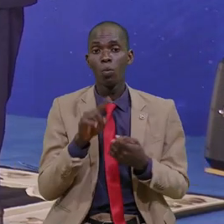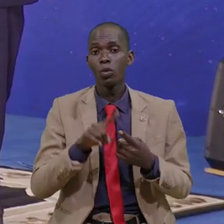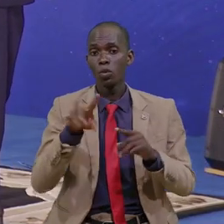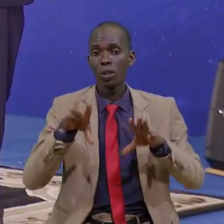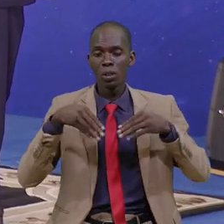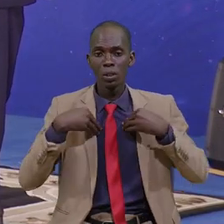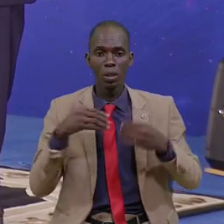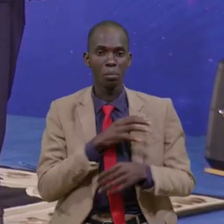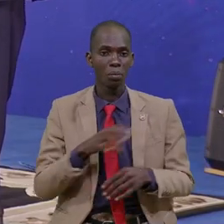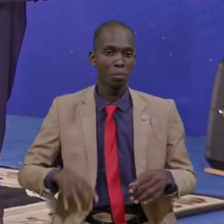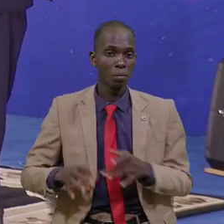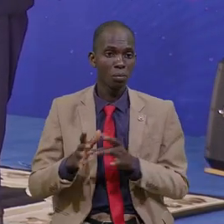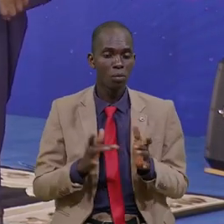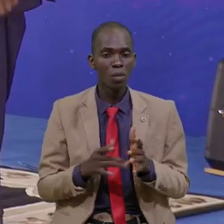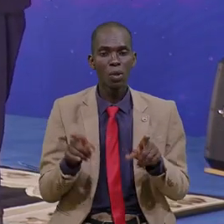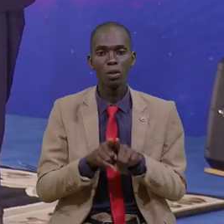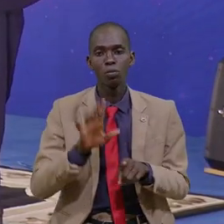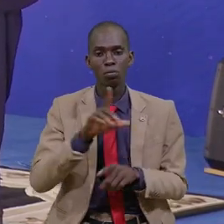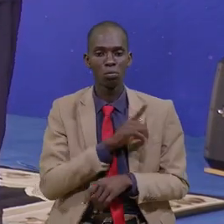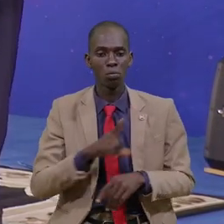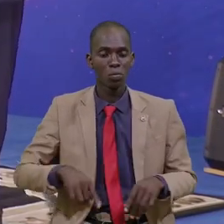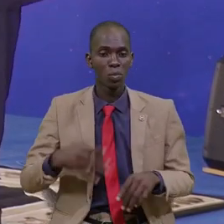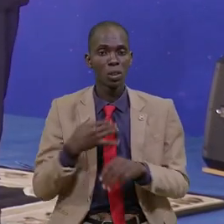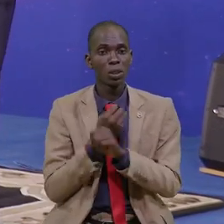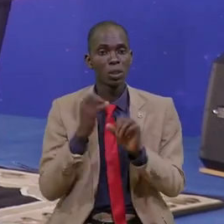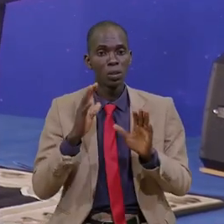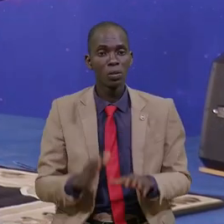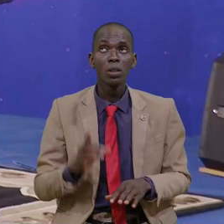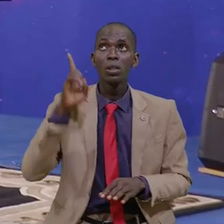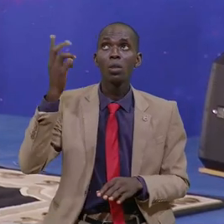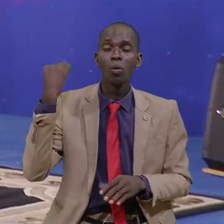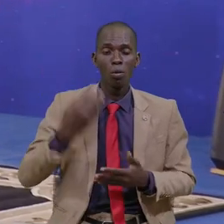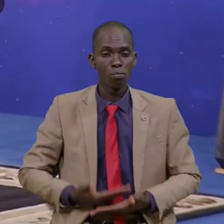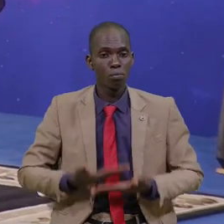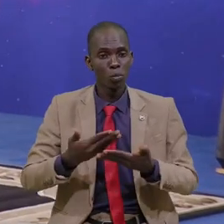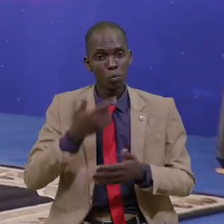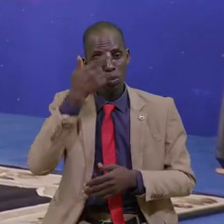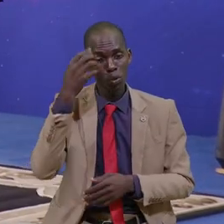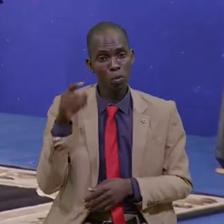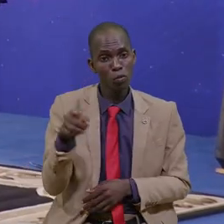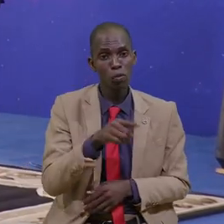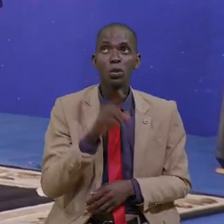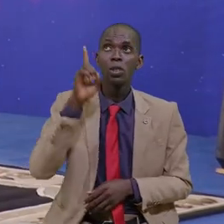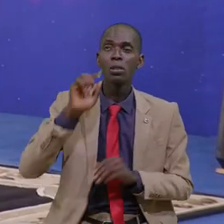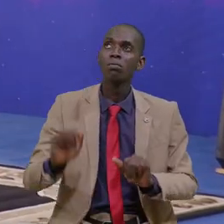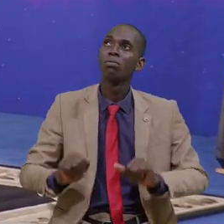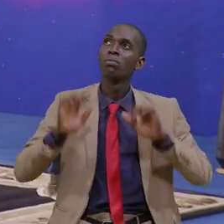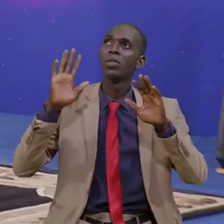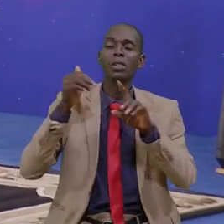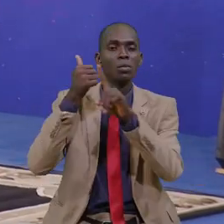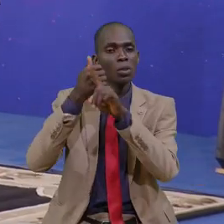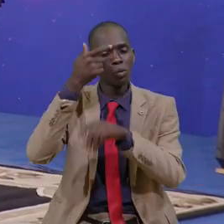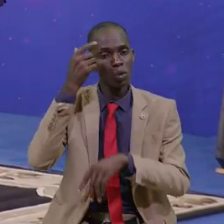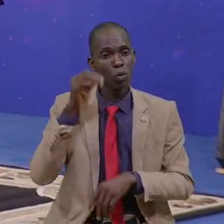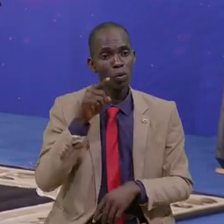Christ as your Savior and Lord, he was born because of you. He gave himself because of you. The